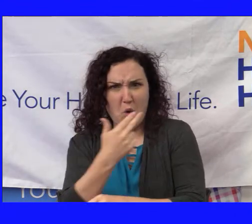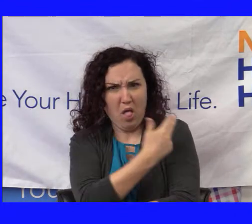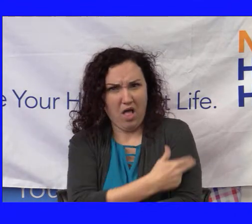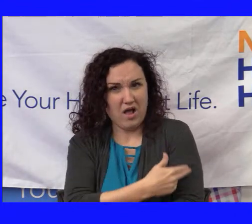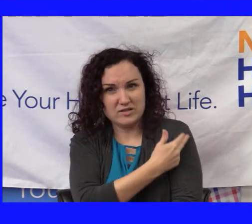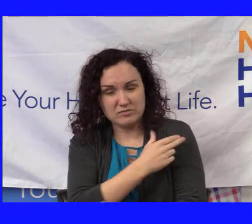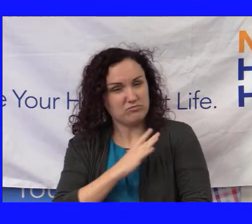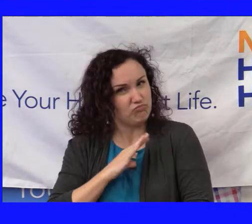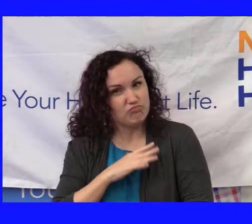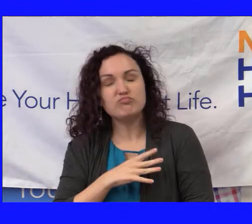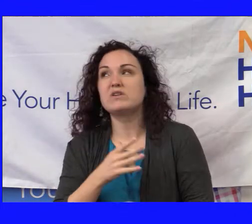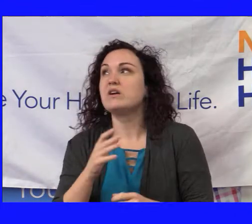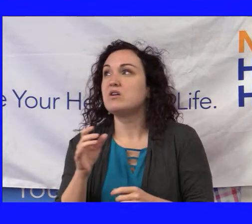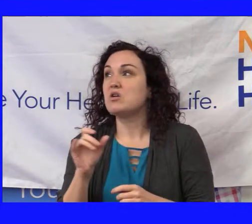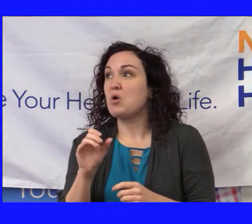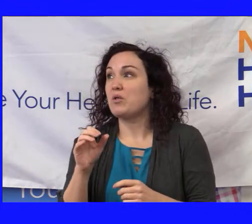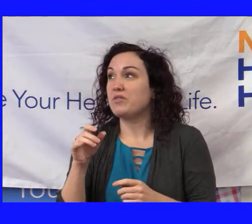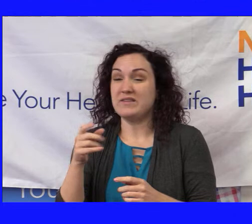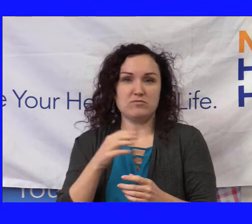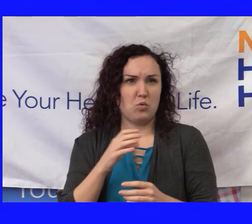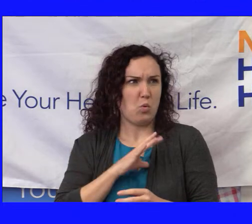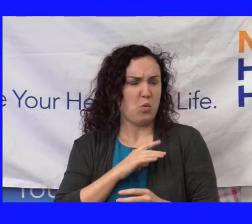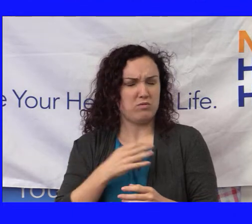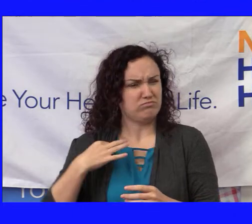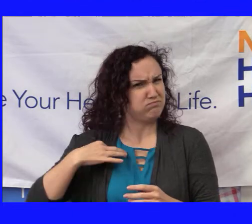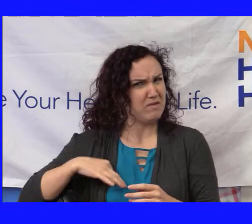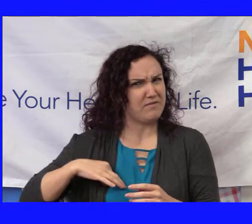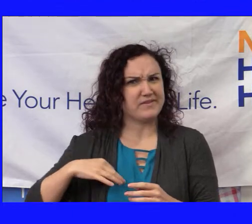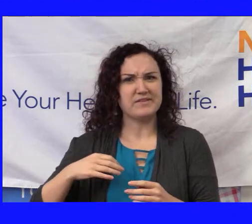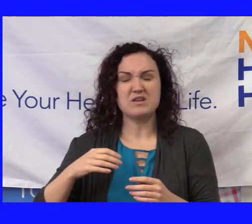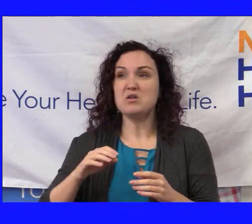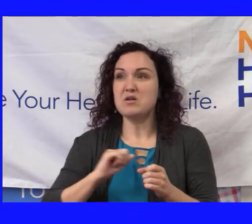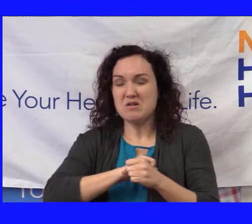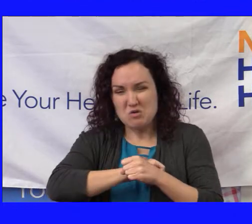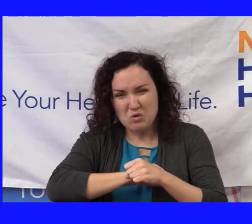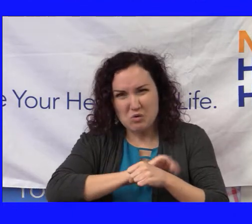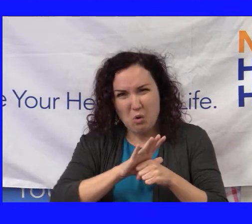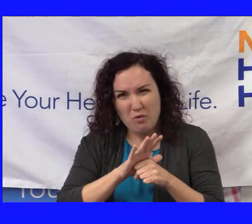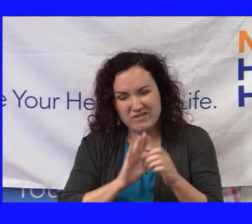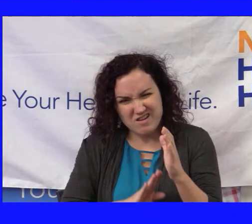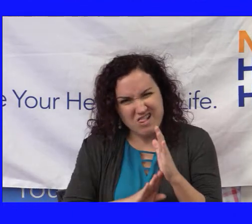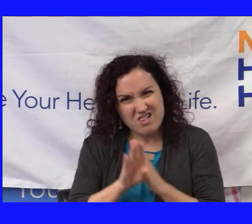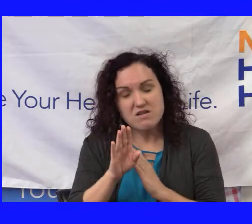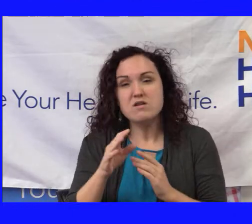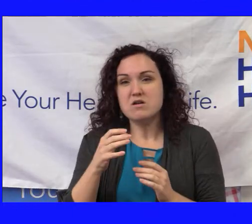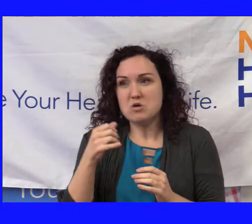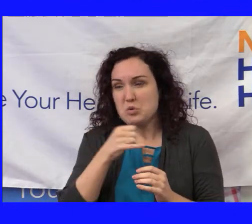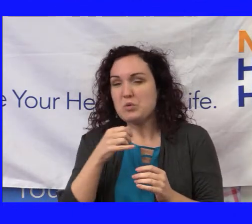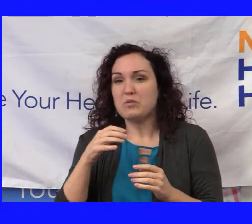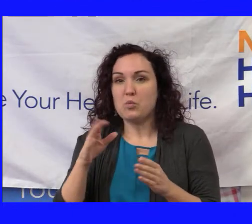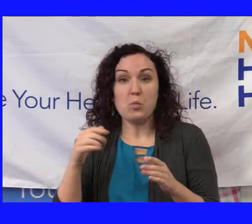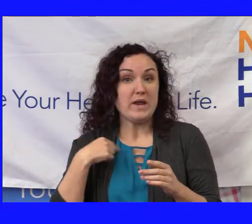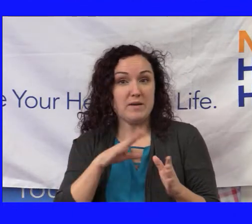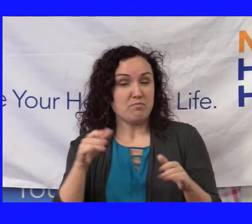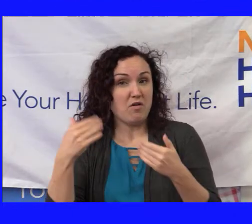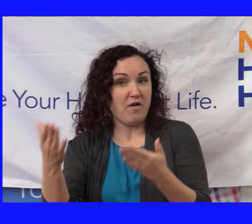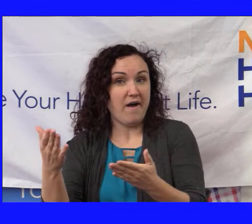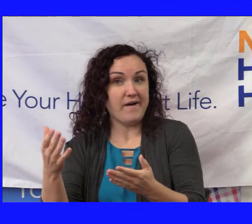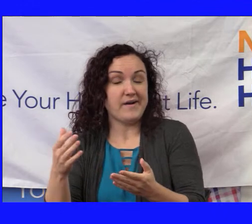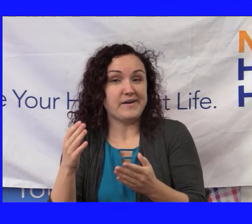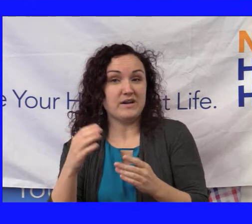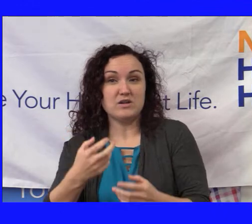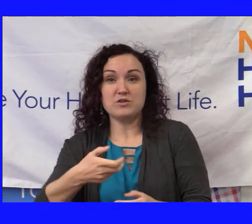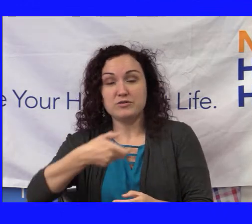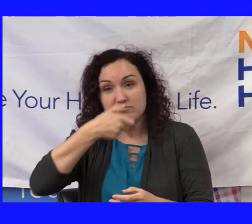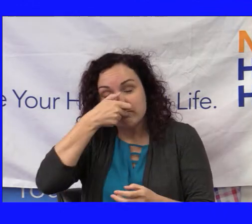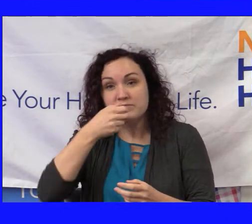dental anesthesia residents were incredibly useful during the height of COVID, as they were employed providing airway management for patients who were